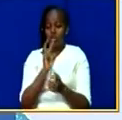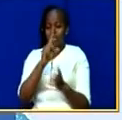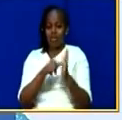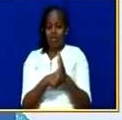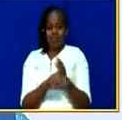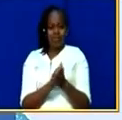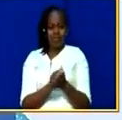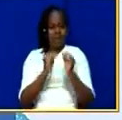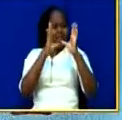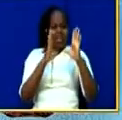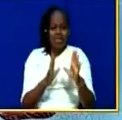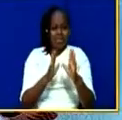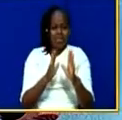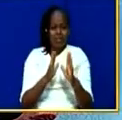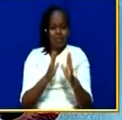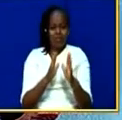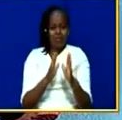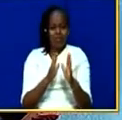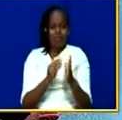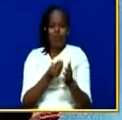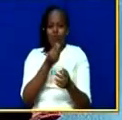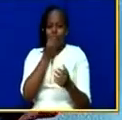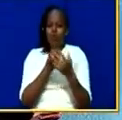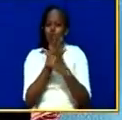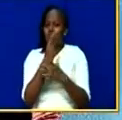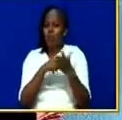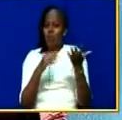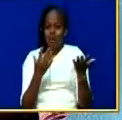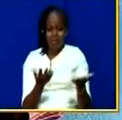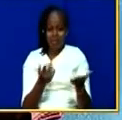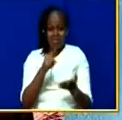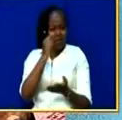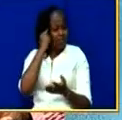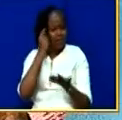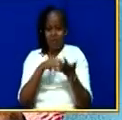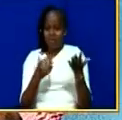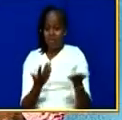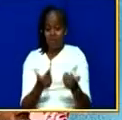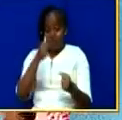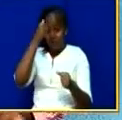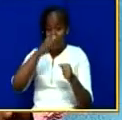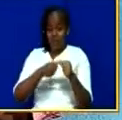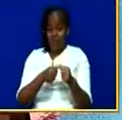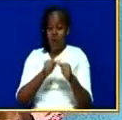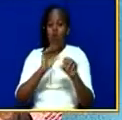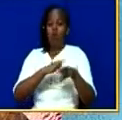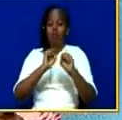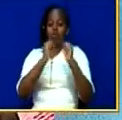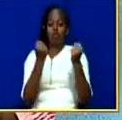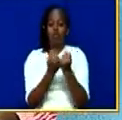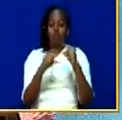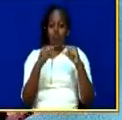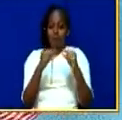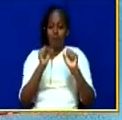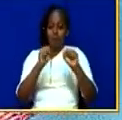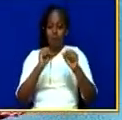you think a food crop is? I'd like to hear from you. What do you think a food crop is? Remember that on our social media